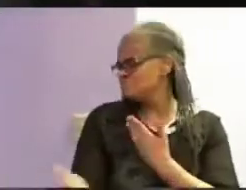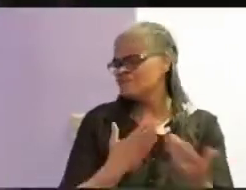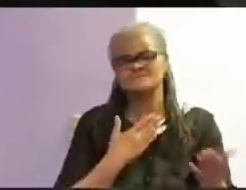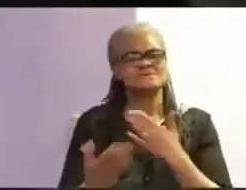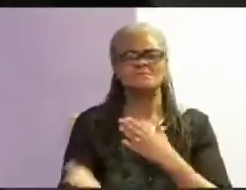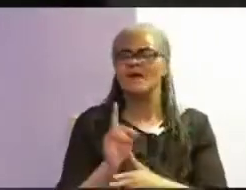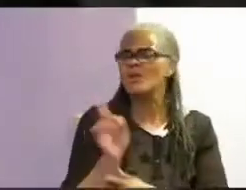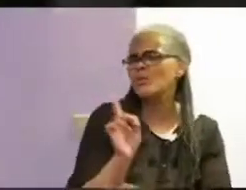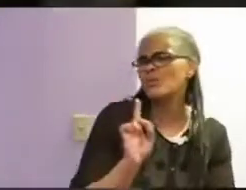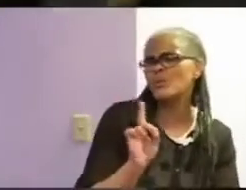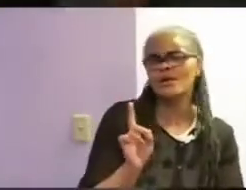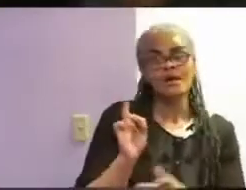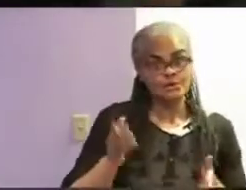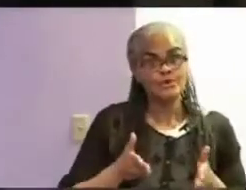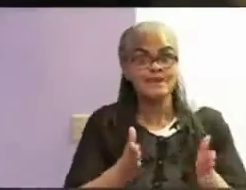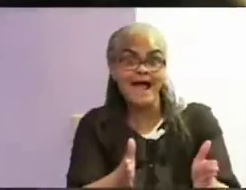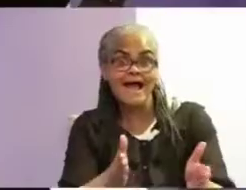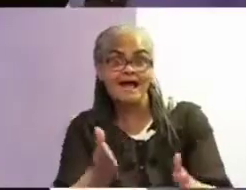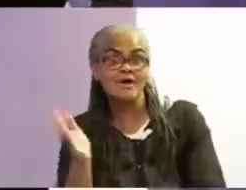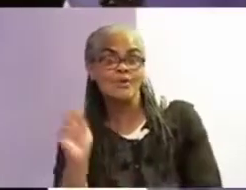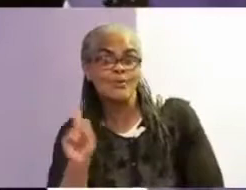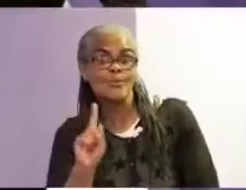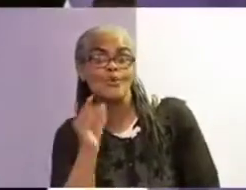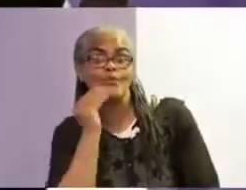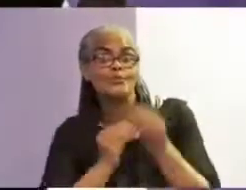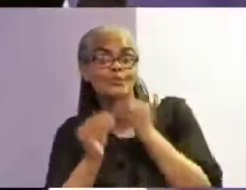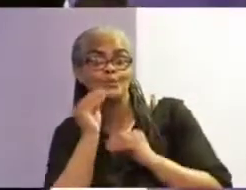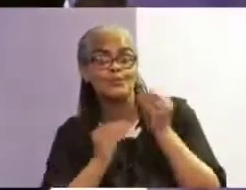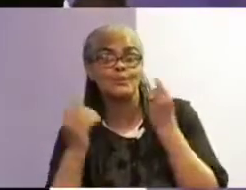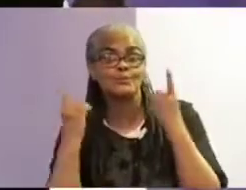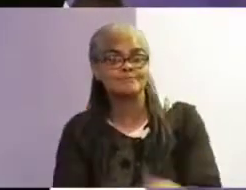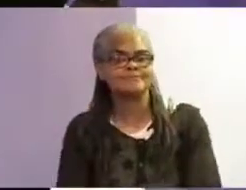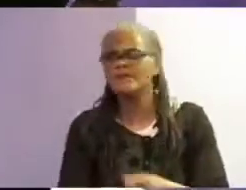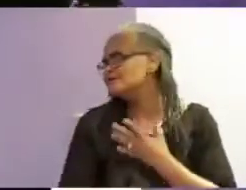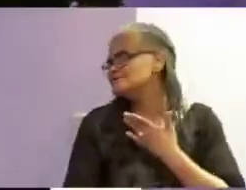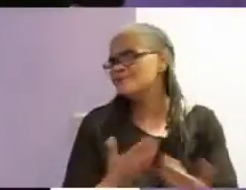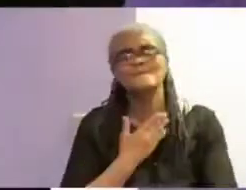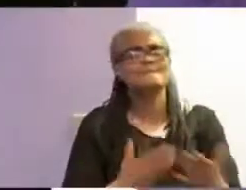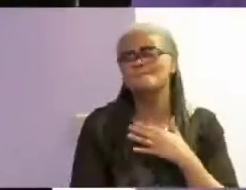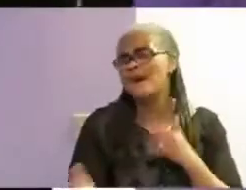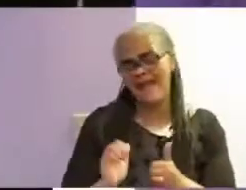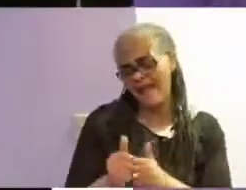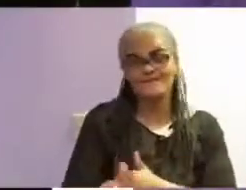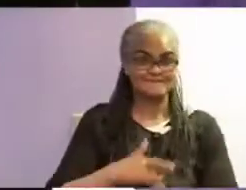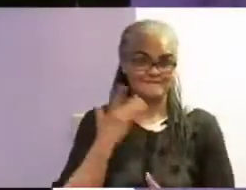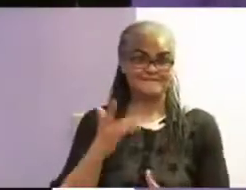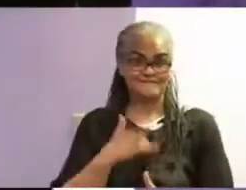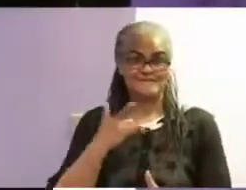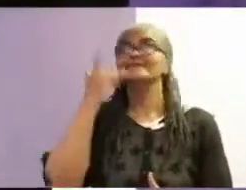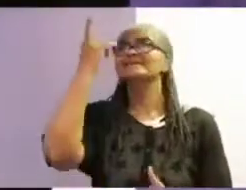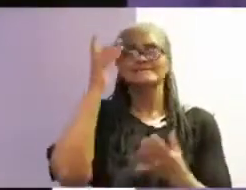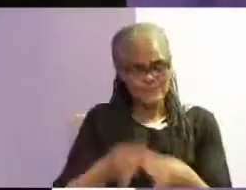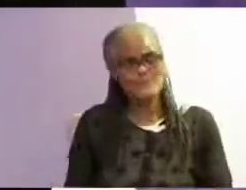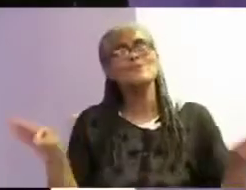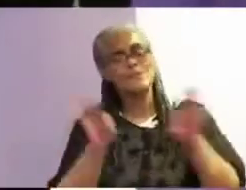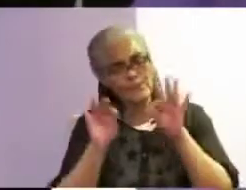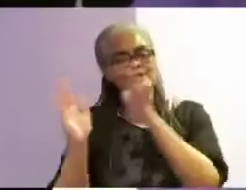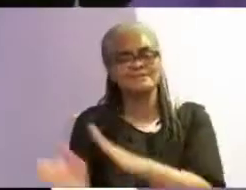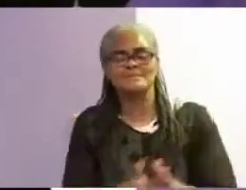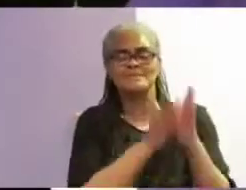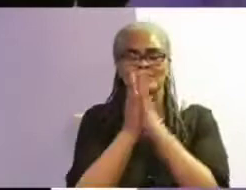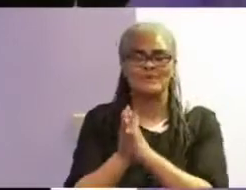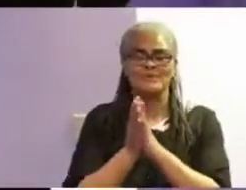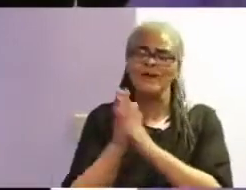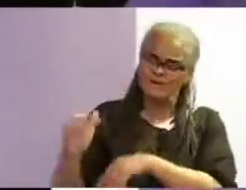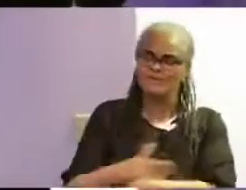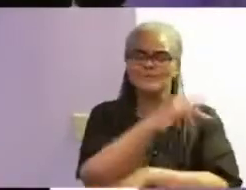the fruit is. Give God a praise. No matter how you feel, he's worthy to be praised. Glory